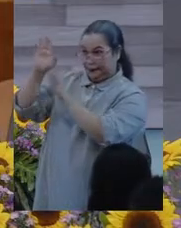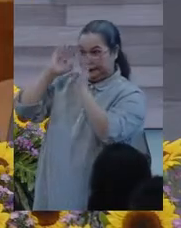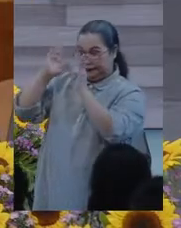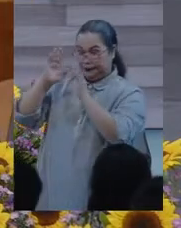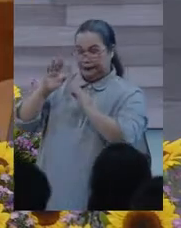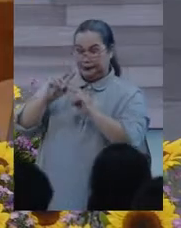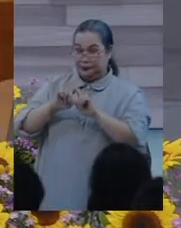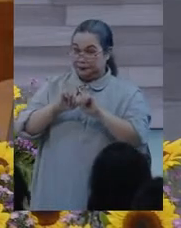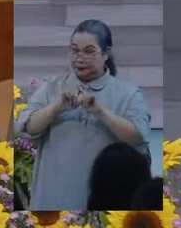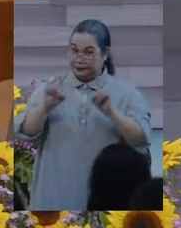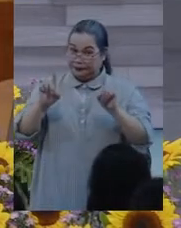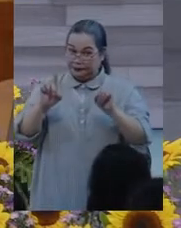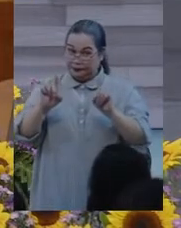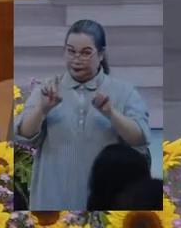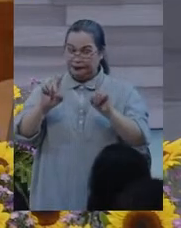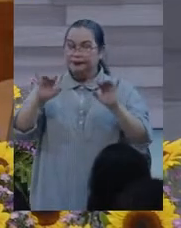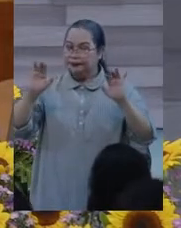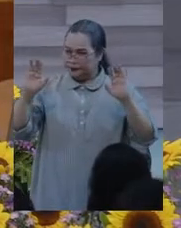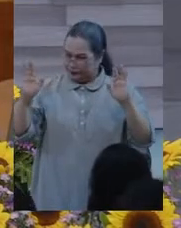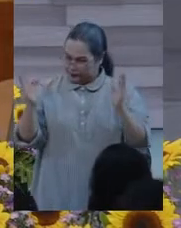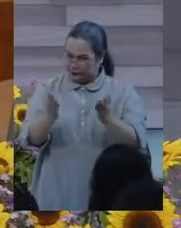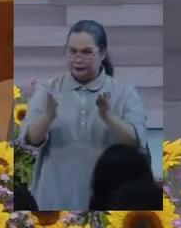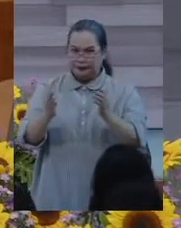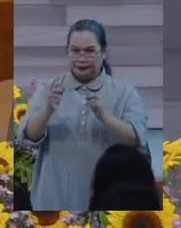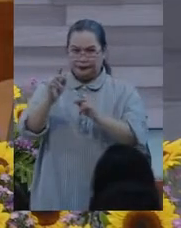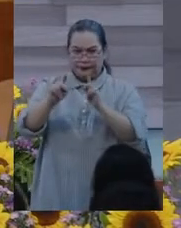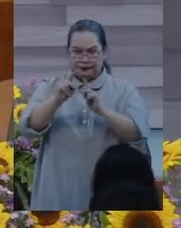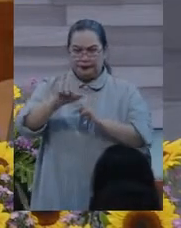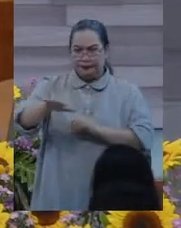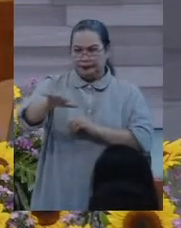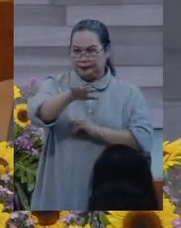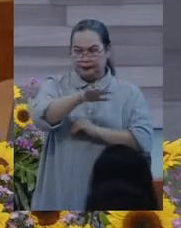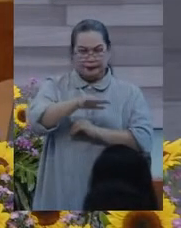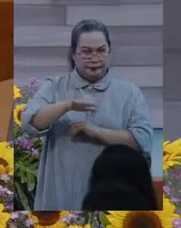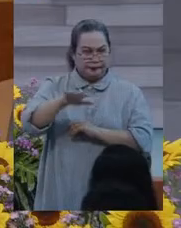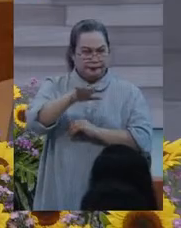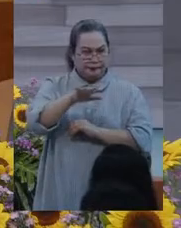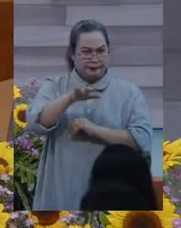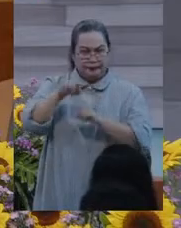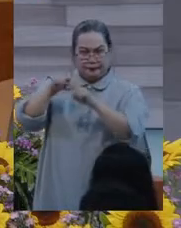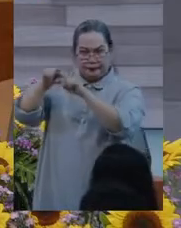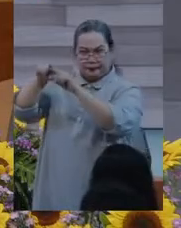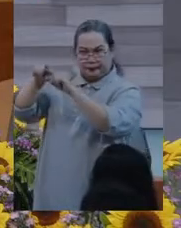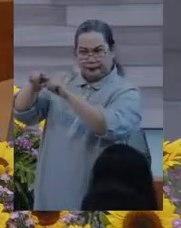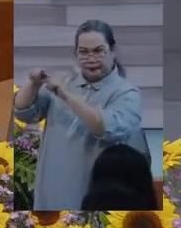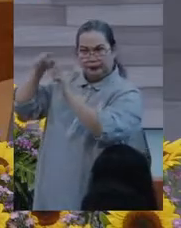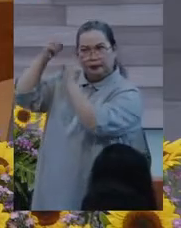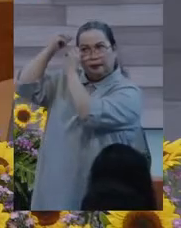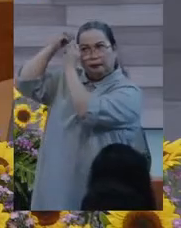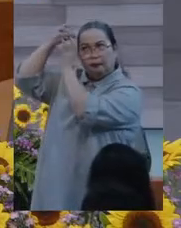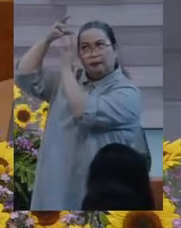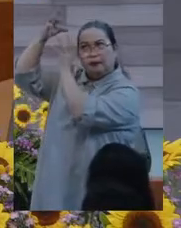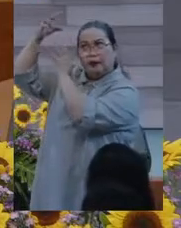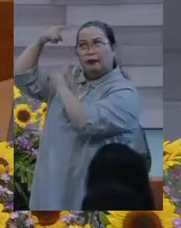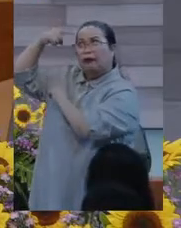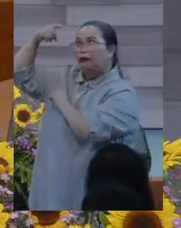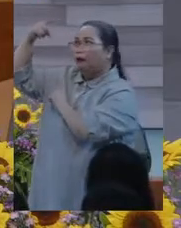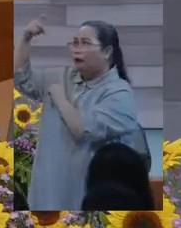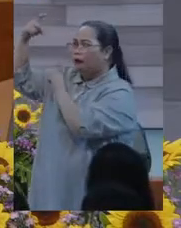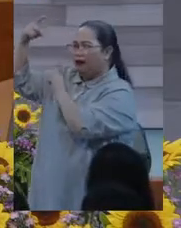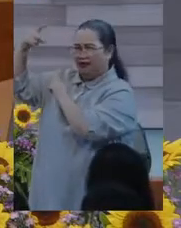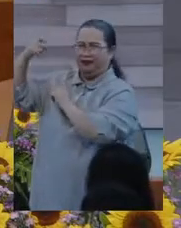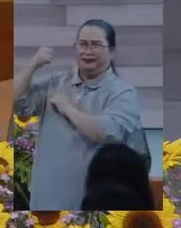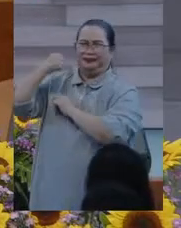16. Yet in like manner, these people also, relying on their dreams, defile the